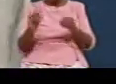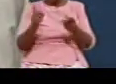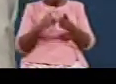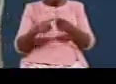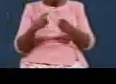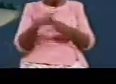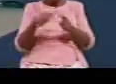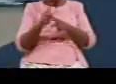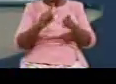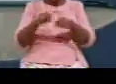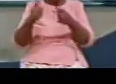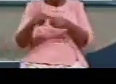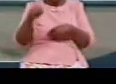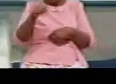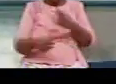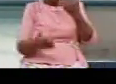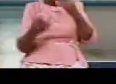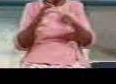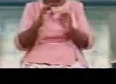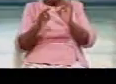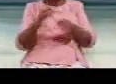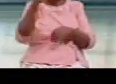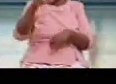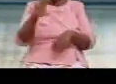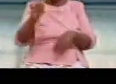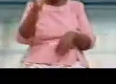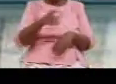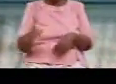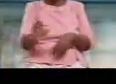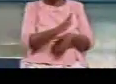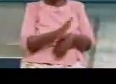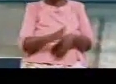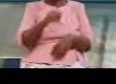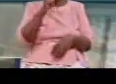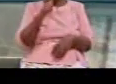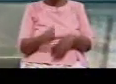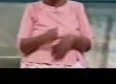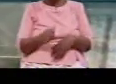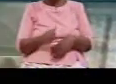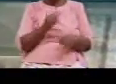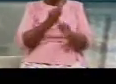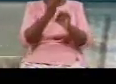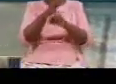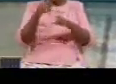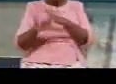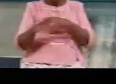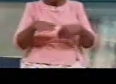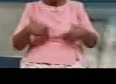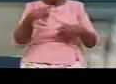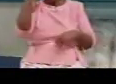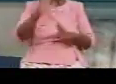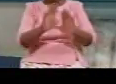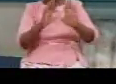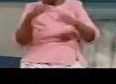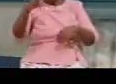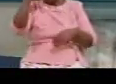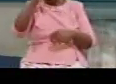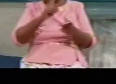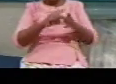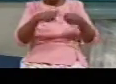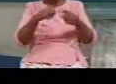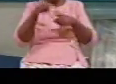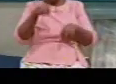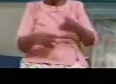if God finds them unfaithful in their lives because of the fear of man, and they get to the other